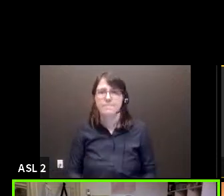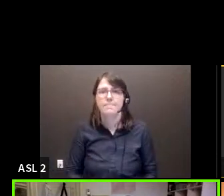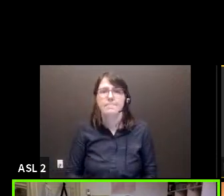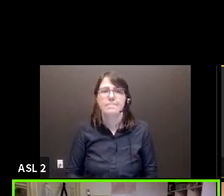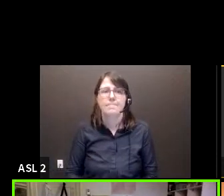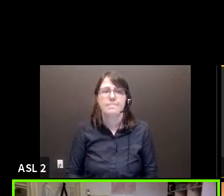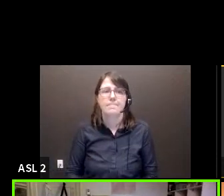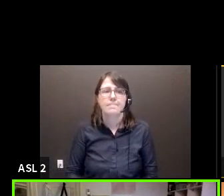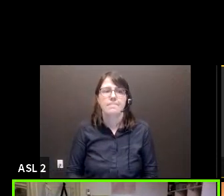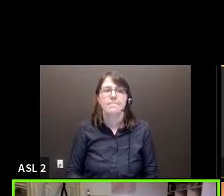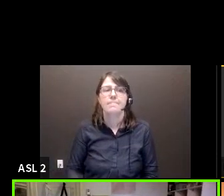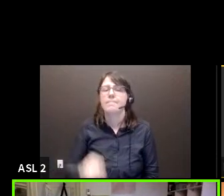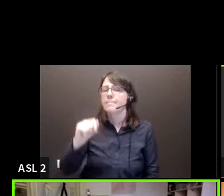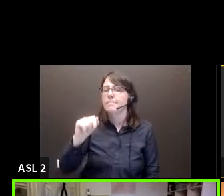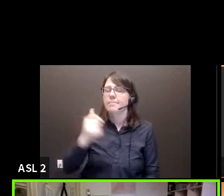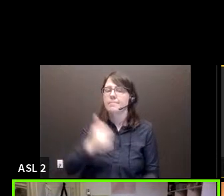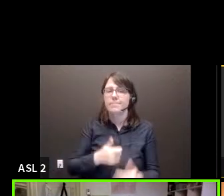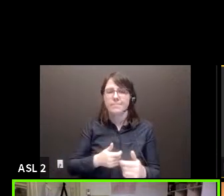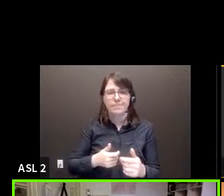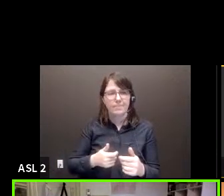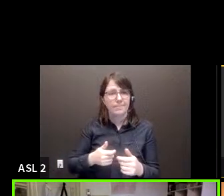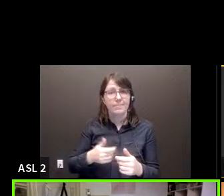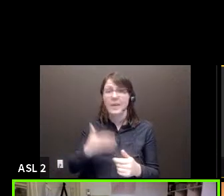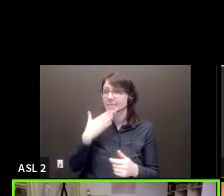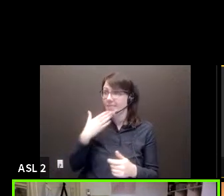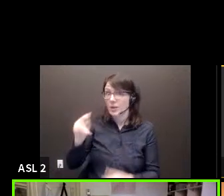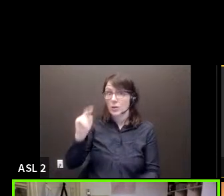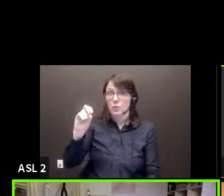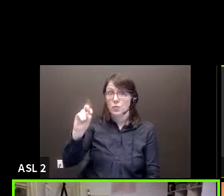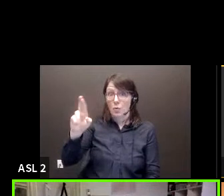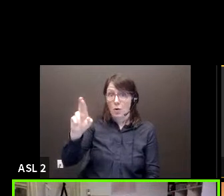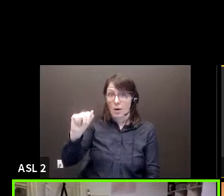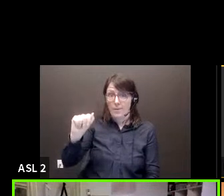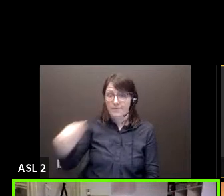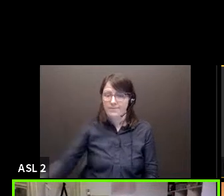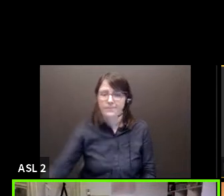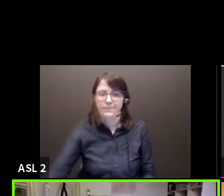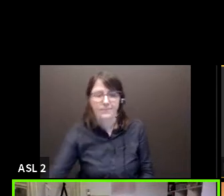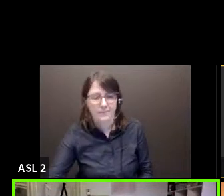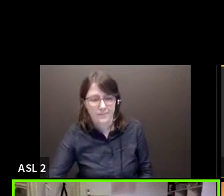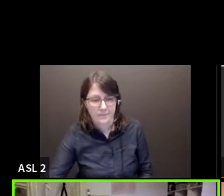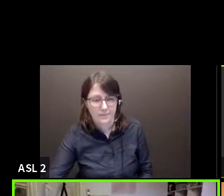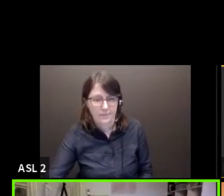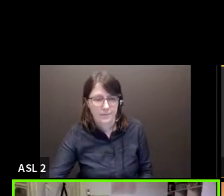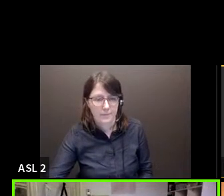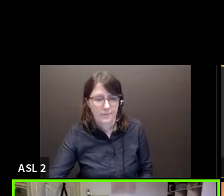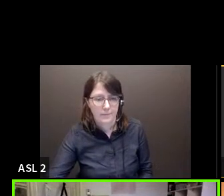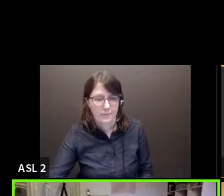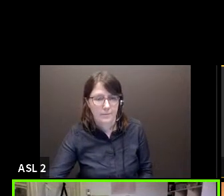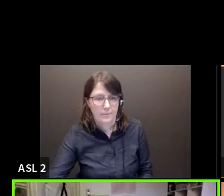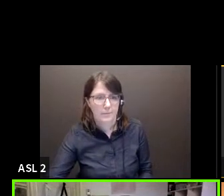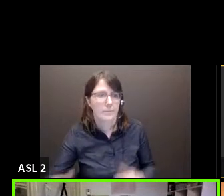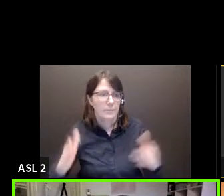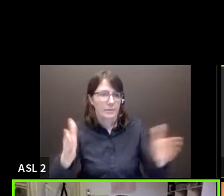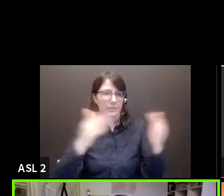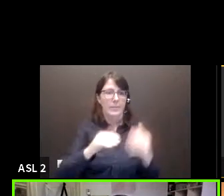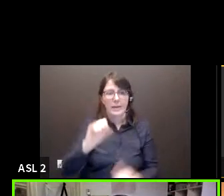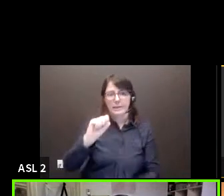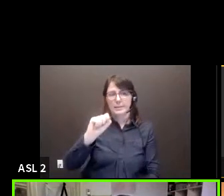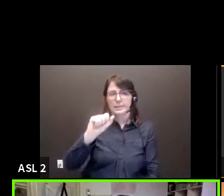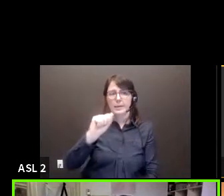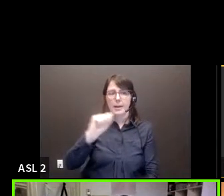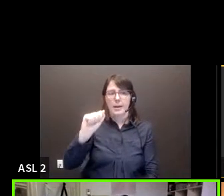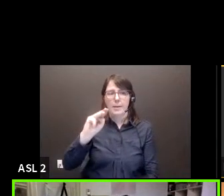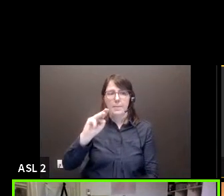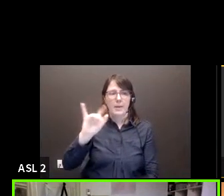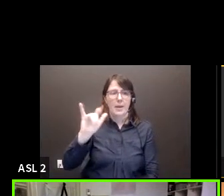thank nora again and uh go on to uh samya hamad vivek research if you